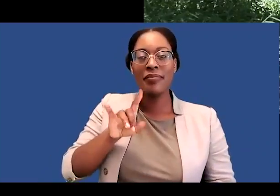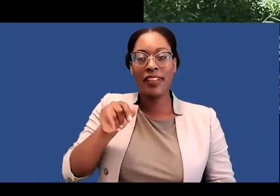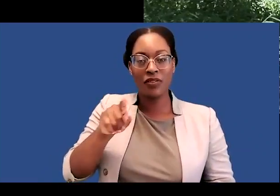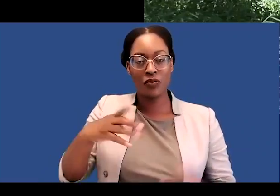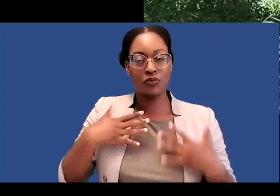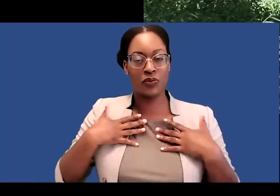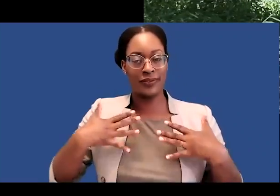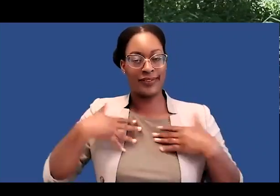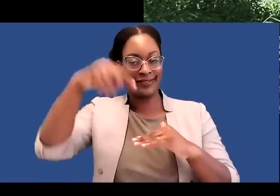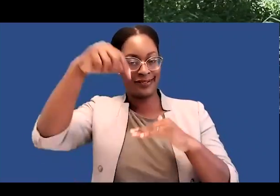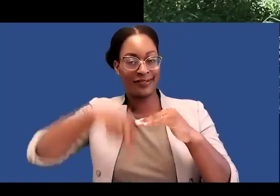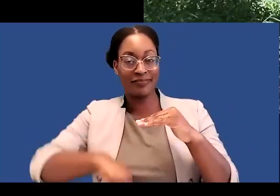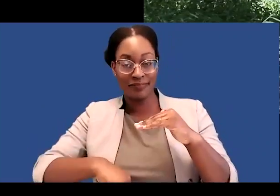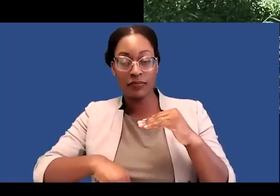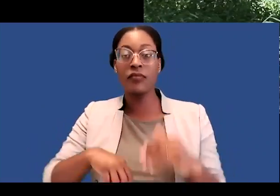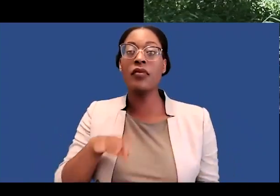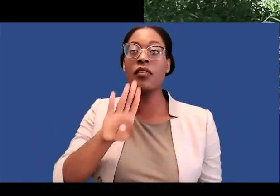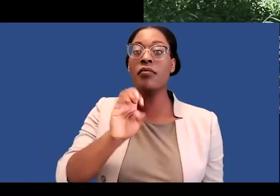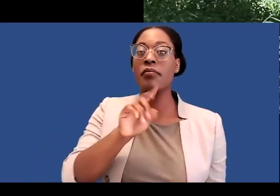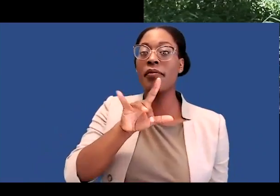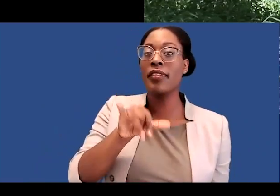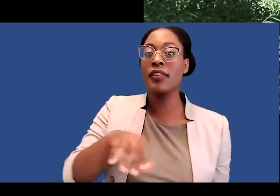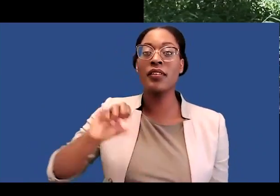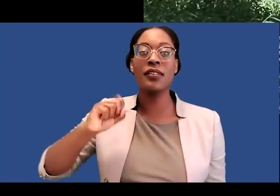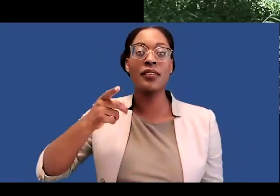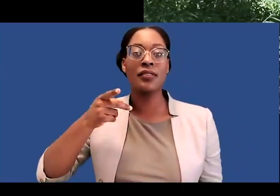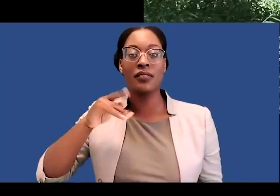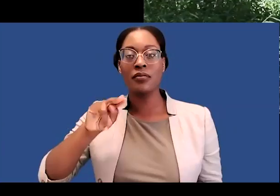pressing the belly back towards the spine as you exhale.